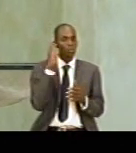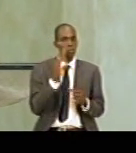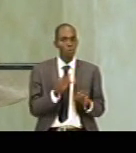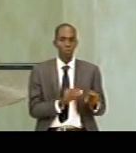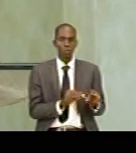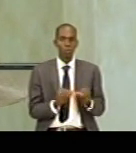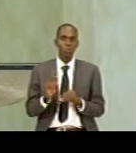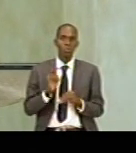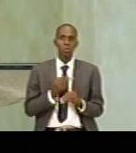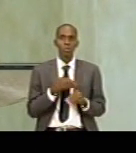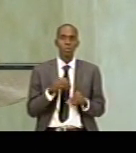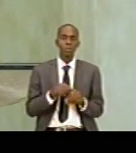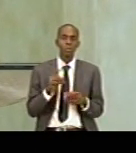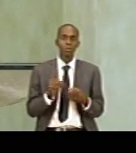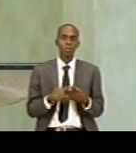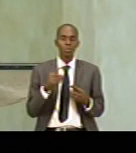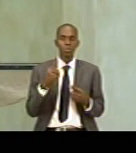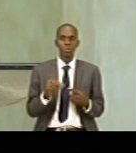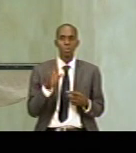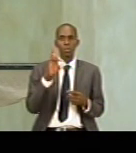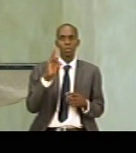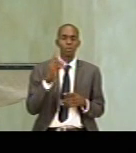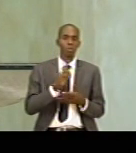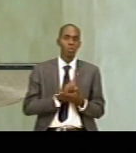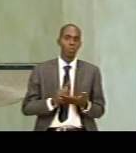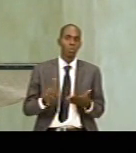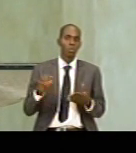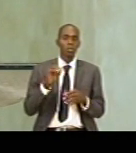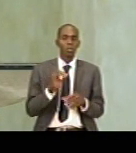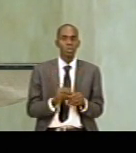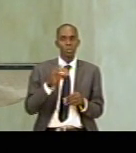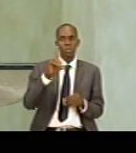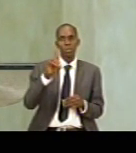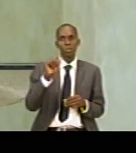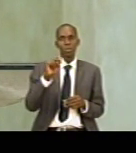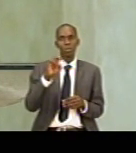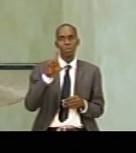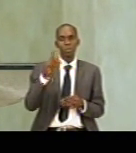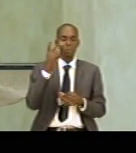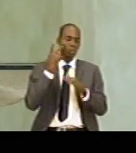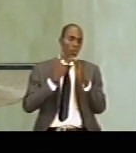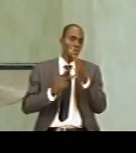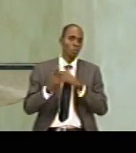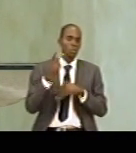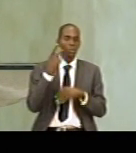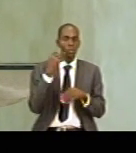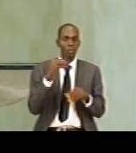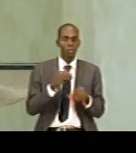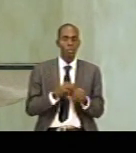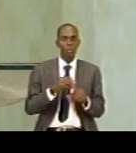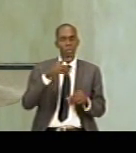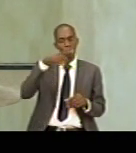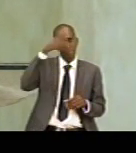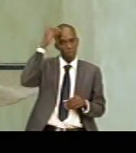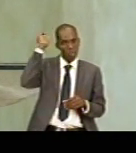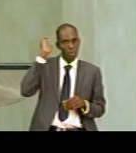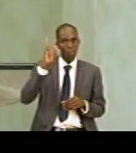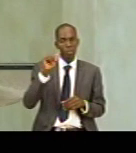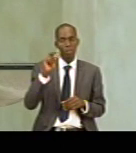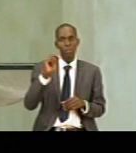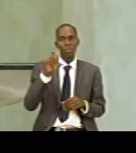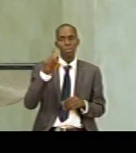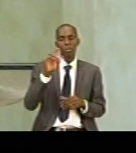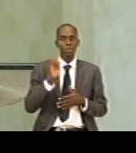week in Daniel prophecy. You see that in Daniel chapter 9, verse 24. 70 weeks are